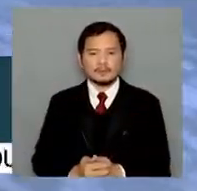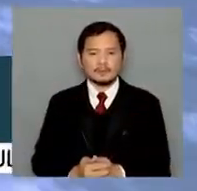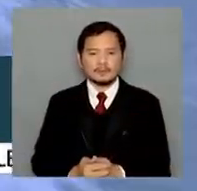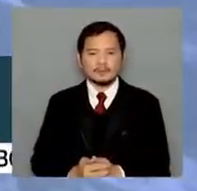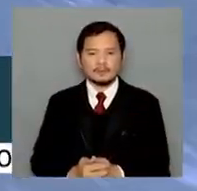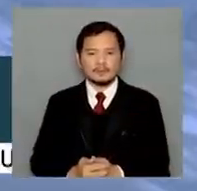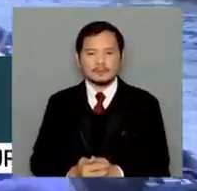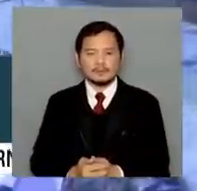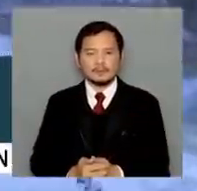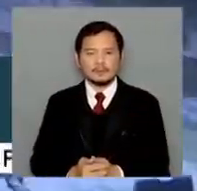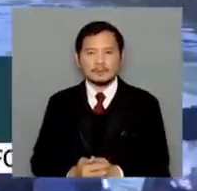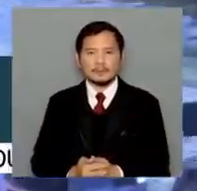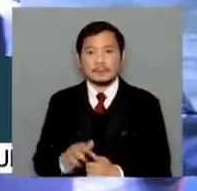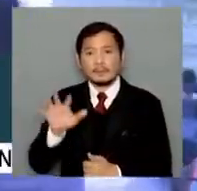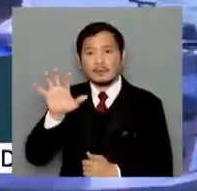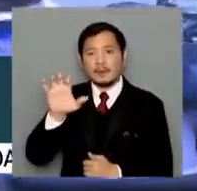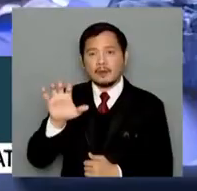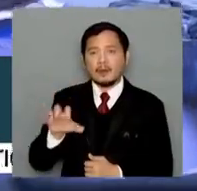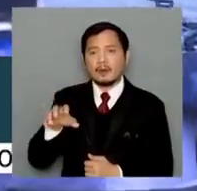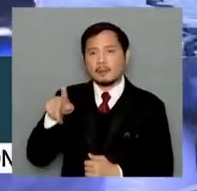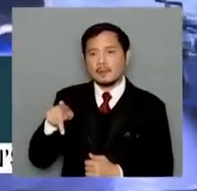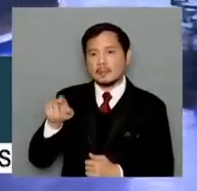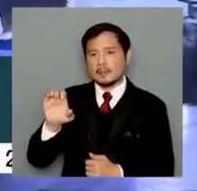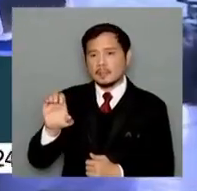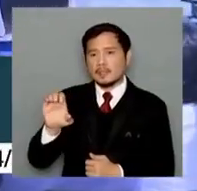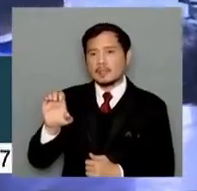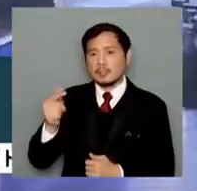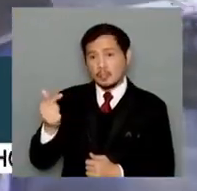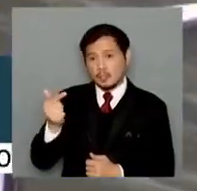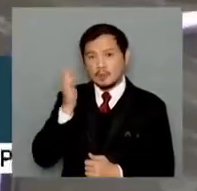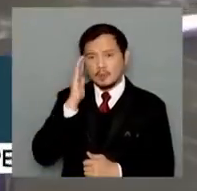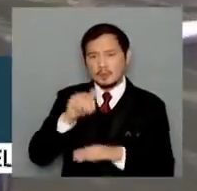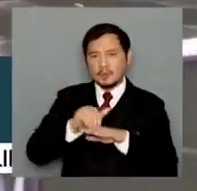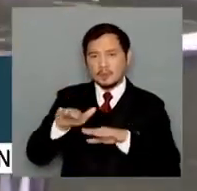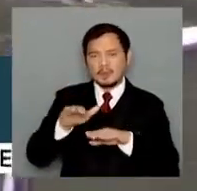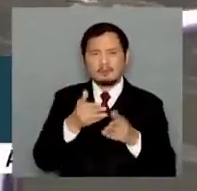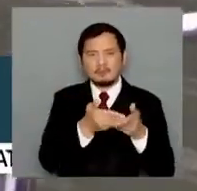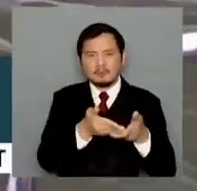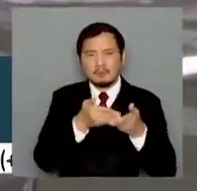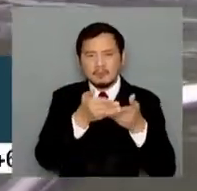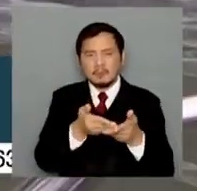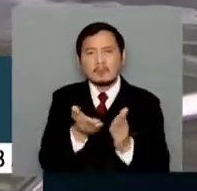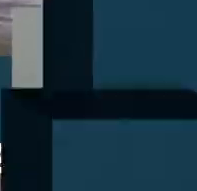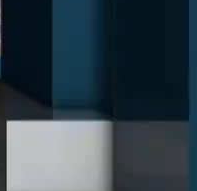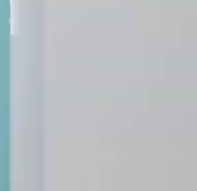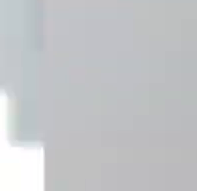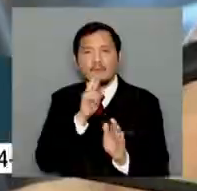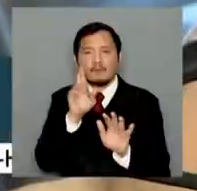At least 500 Coast Guard personnel will also be deployed in parts of the Pasig River.